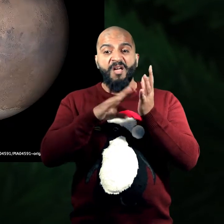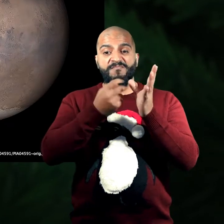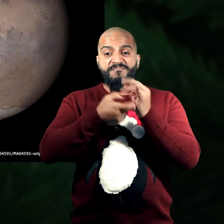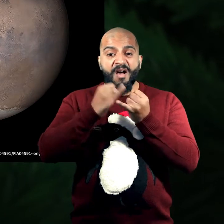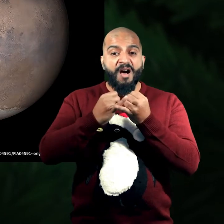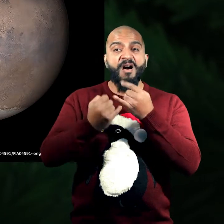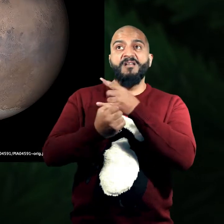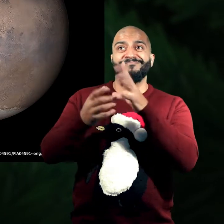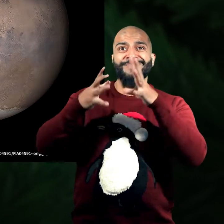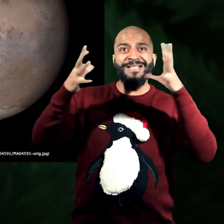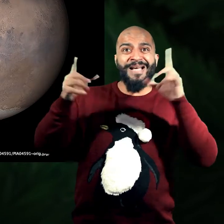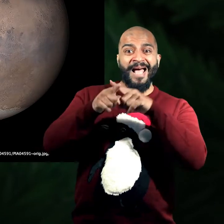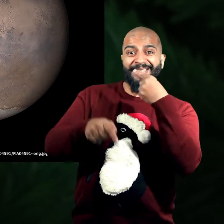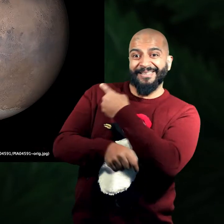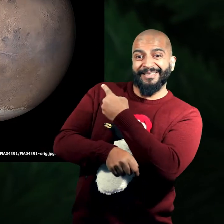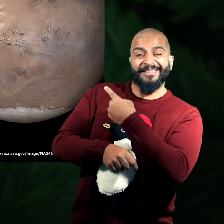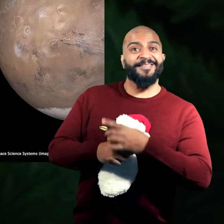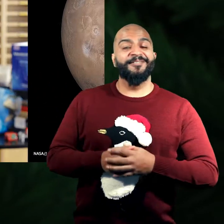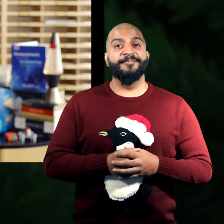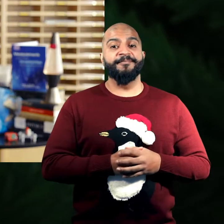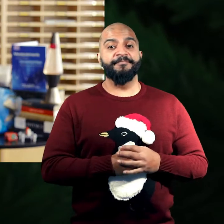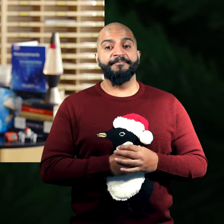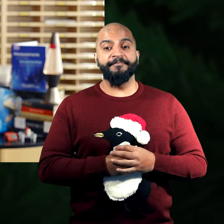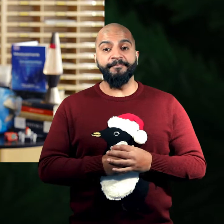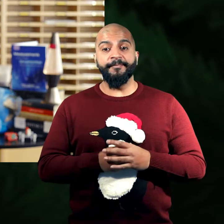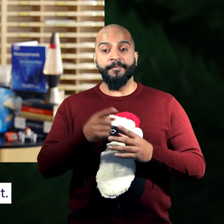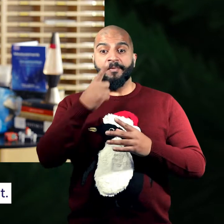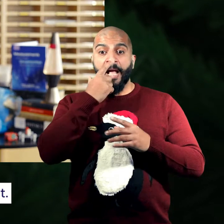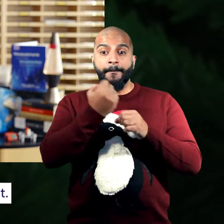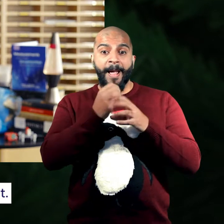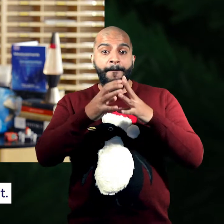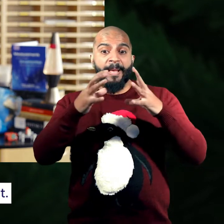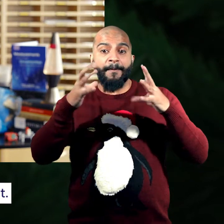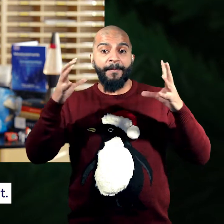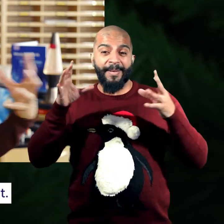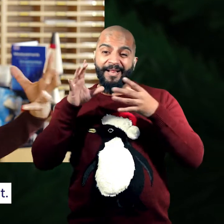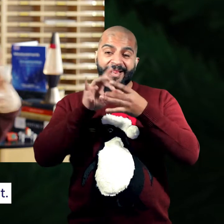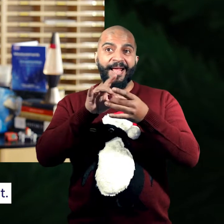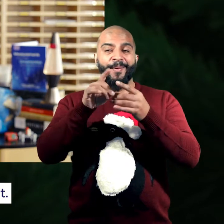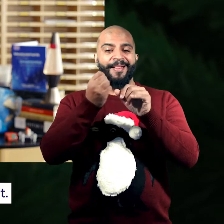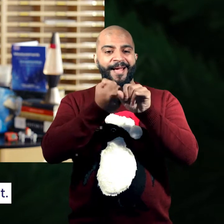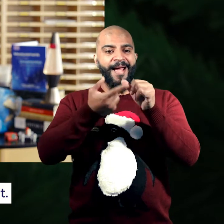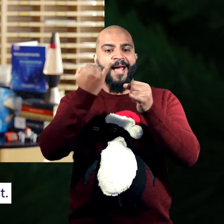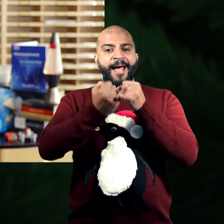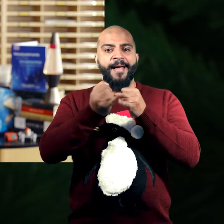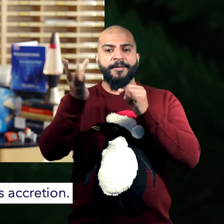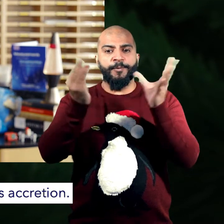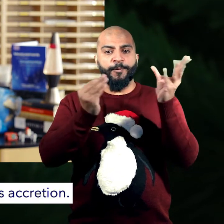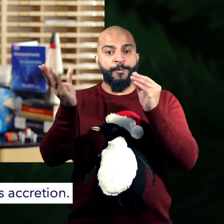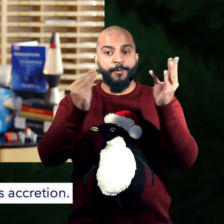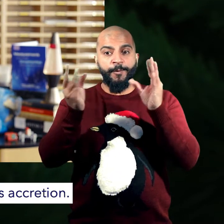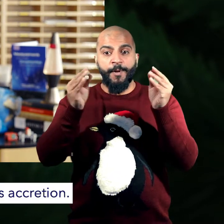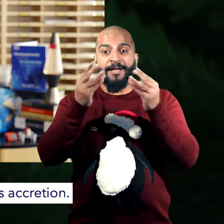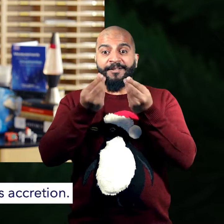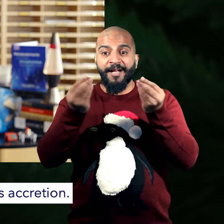Mars, big rocky things. But if it can get big enough, then it can attract a whole load of gas onto it, and